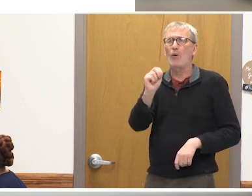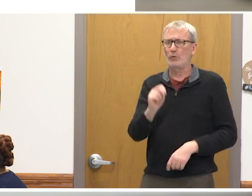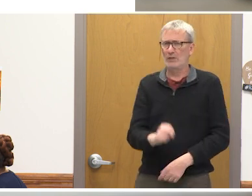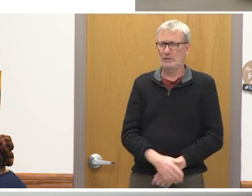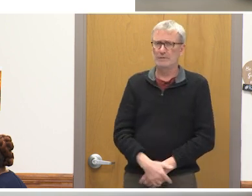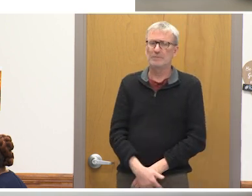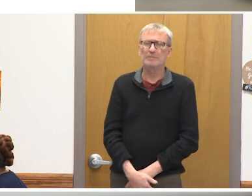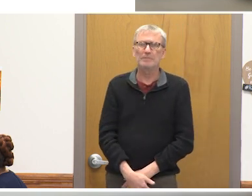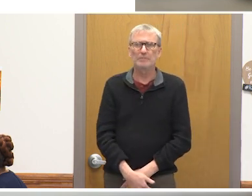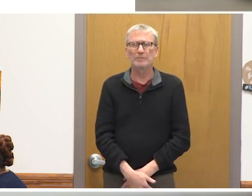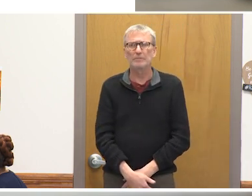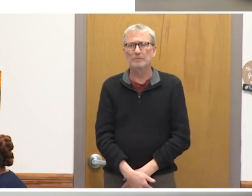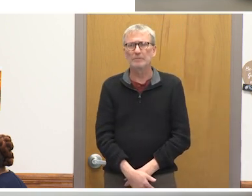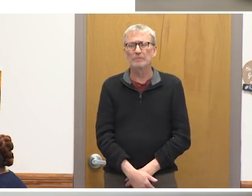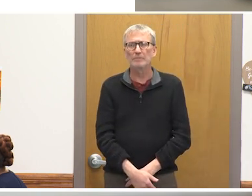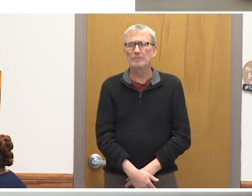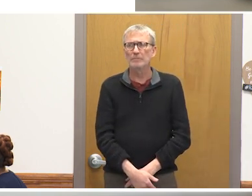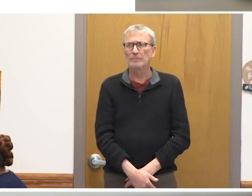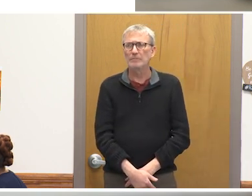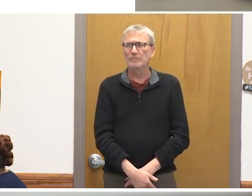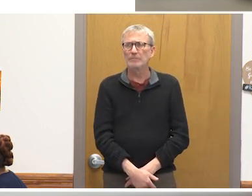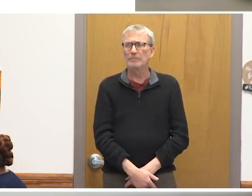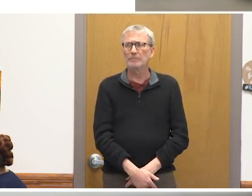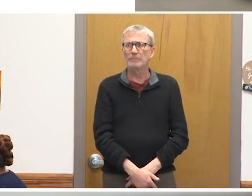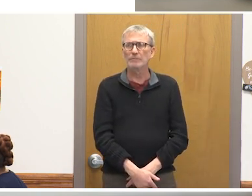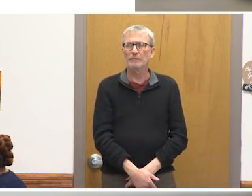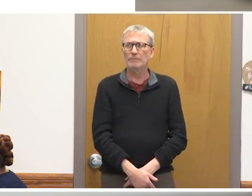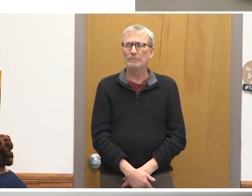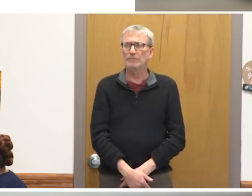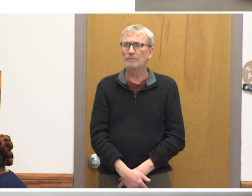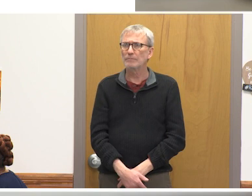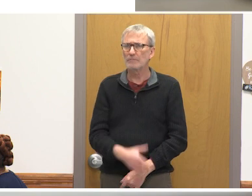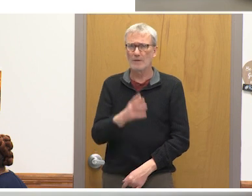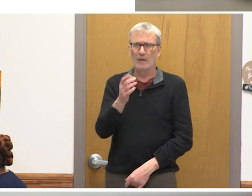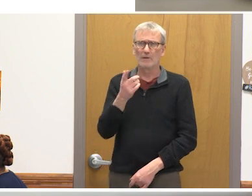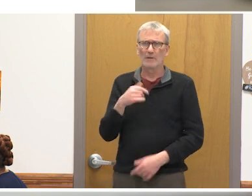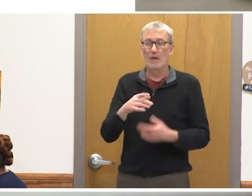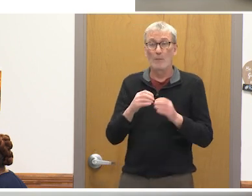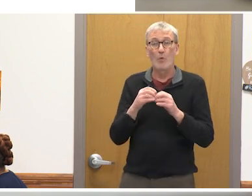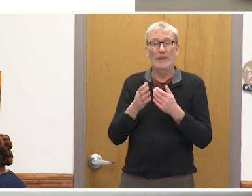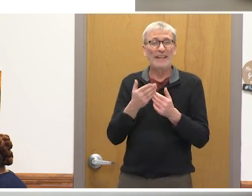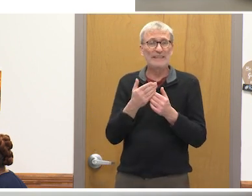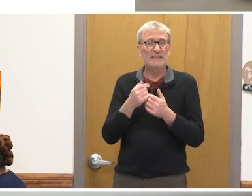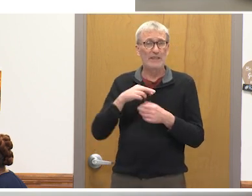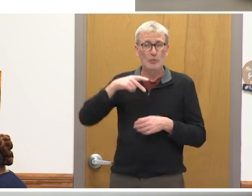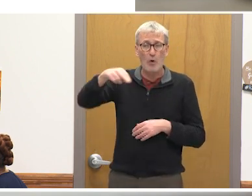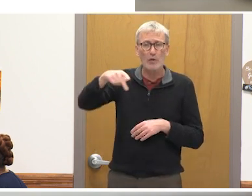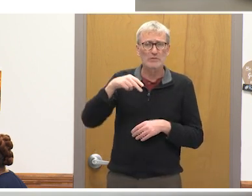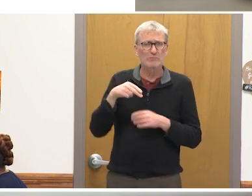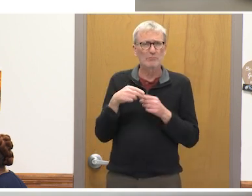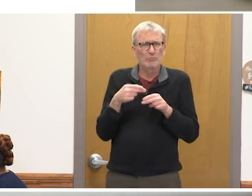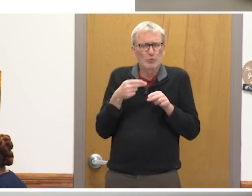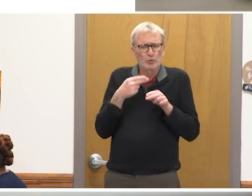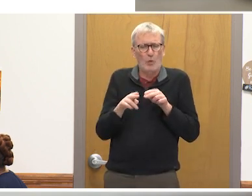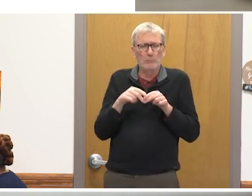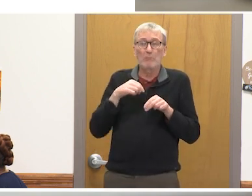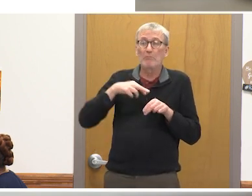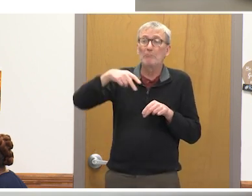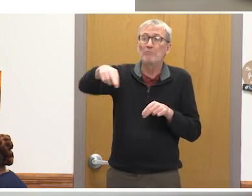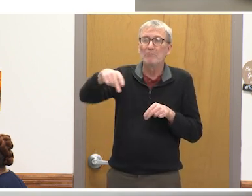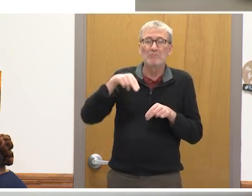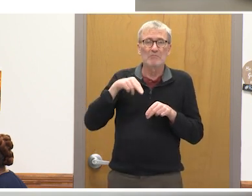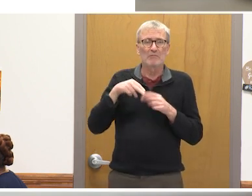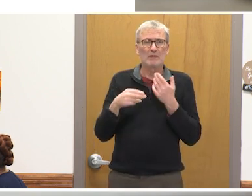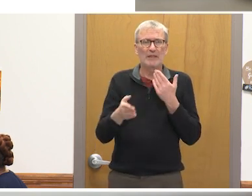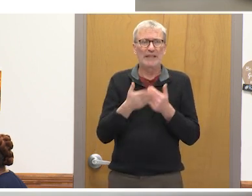drivers go slower through the intersection. And lastly, shortens that pedestrian crossing so pedestrians can get